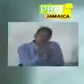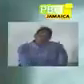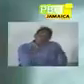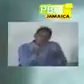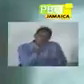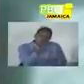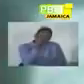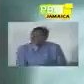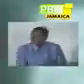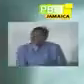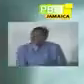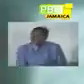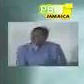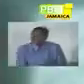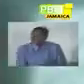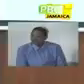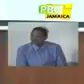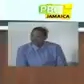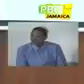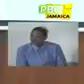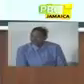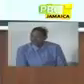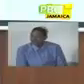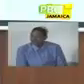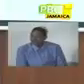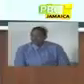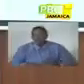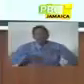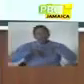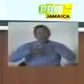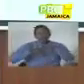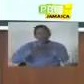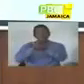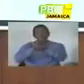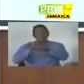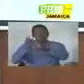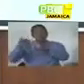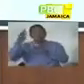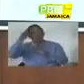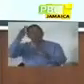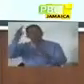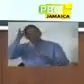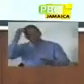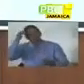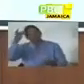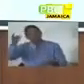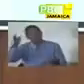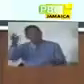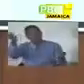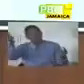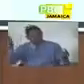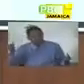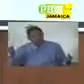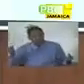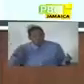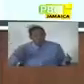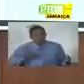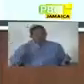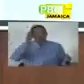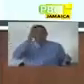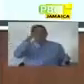not happening. Because based on the work that the Honorable Prime Minister is doing, we will